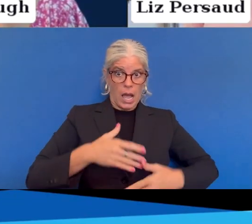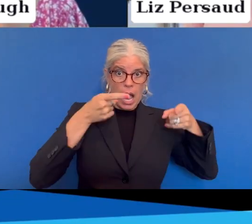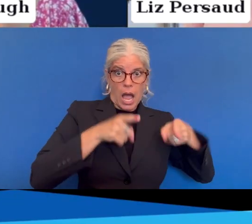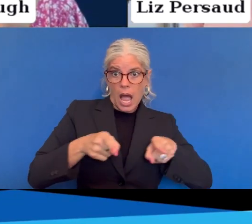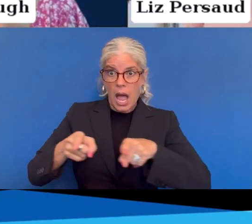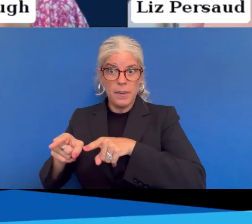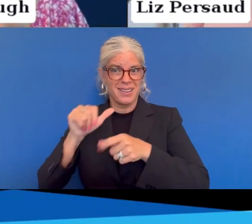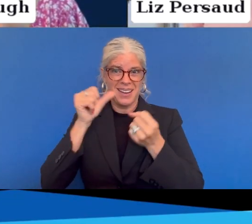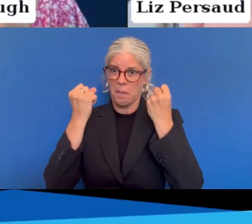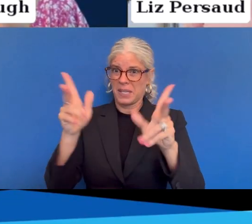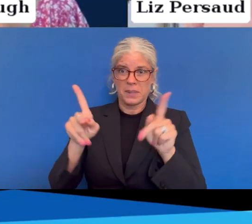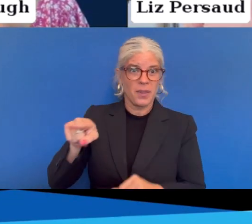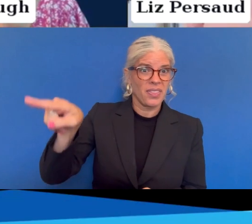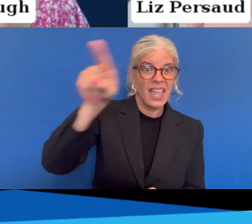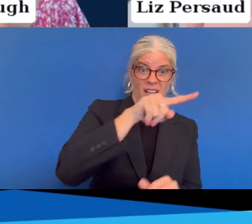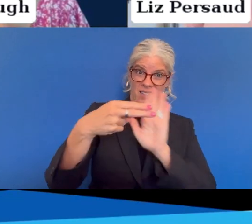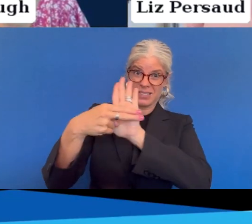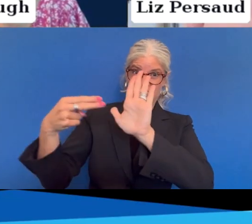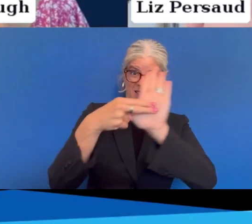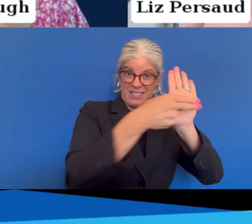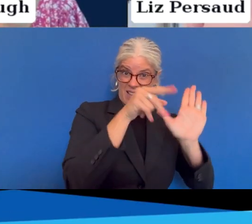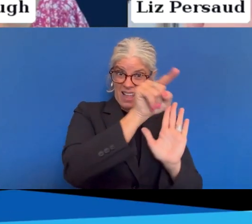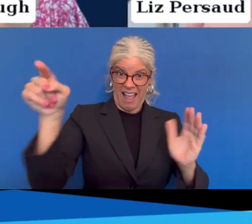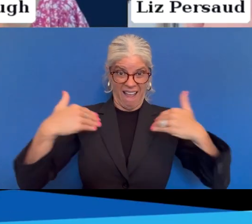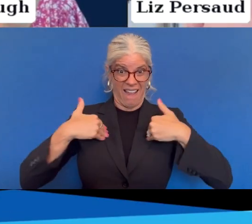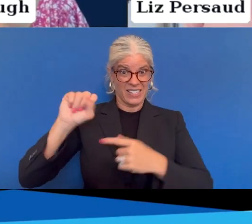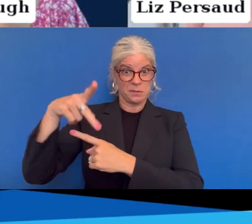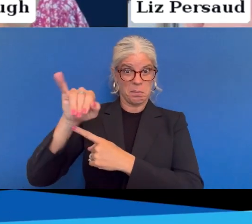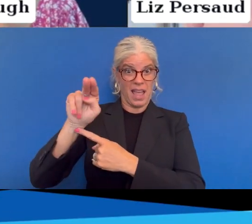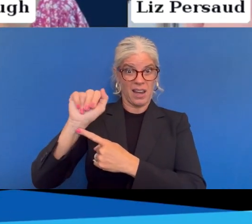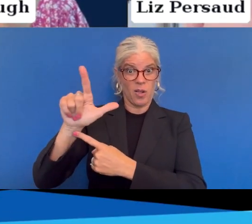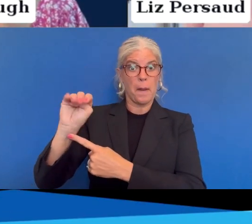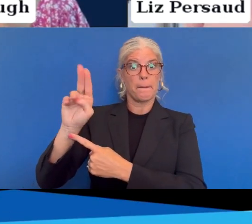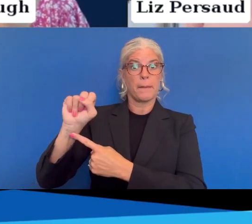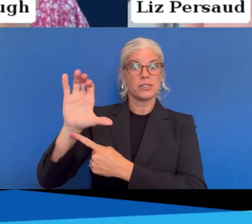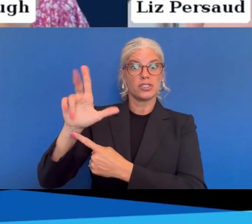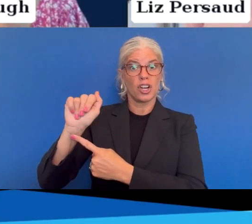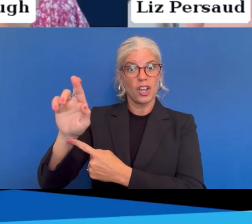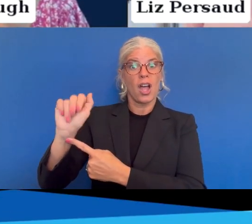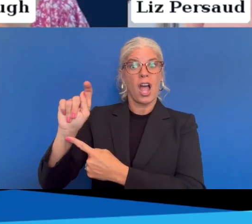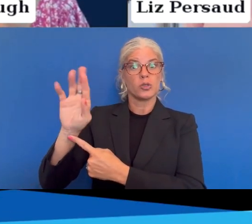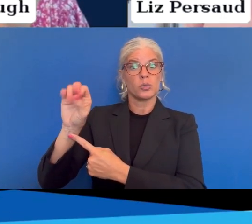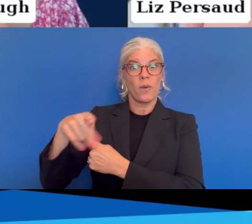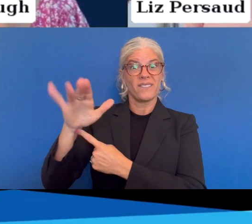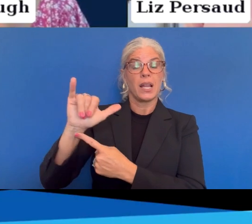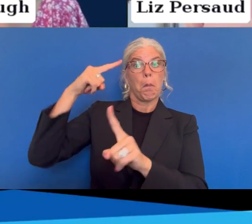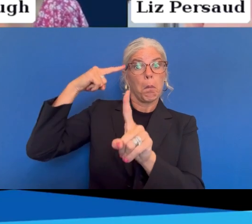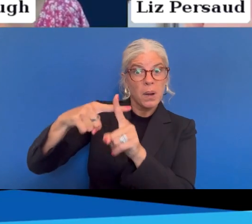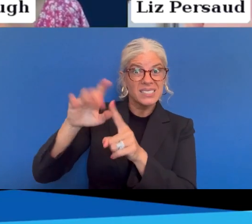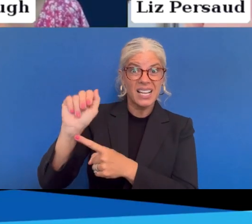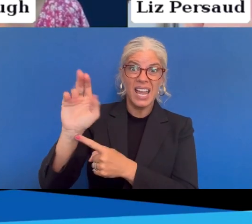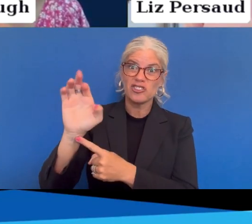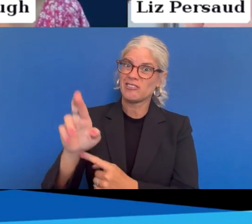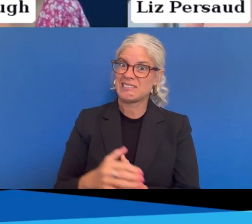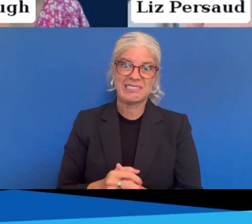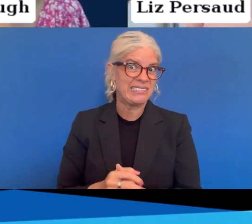people out there that are diagnosed specifically with spinal muscular atrophy and cancer. And so my oncology team